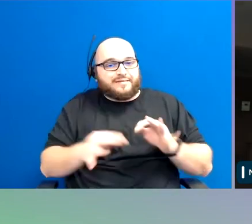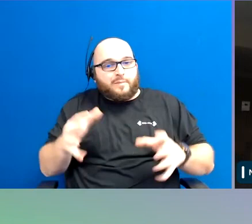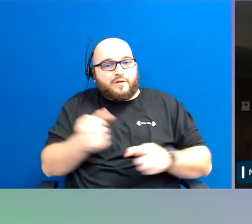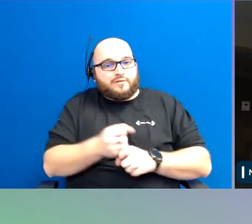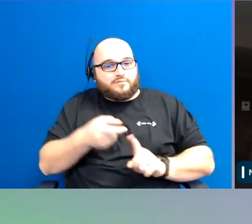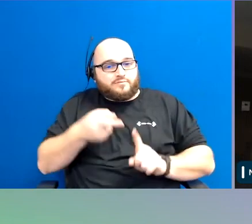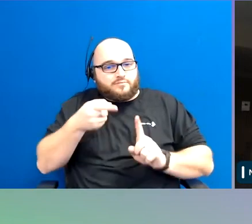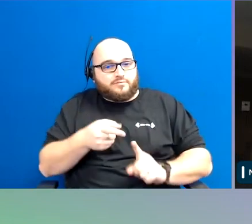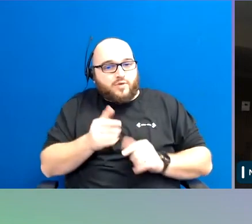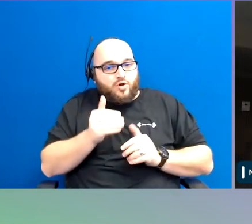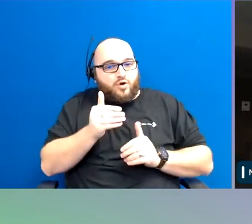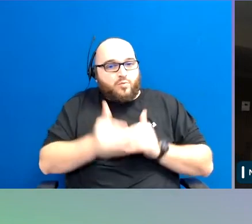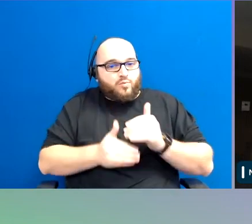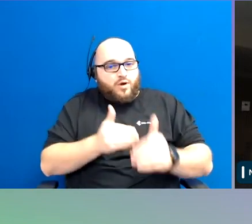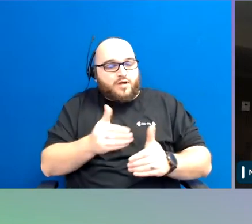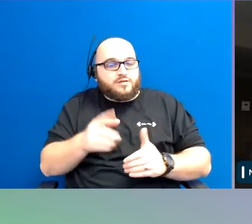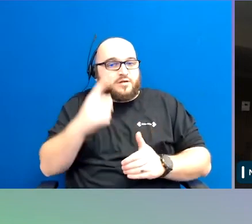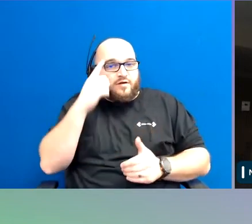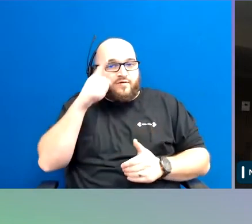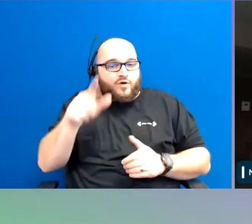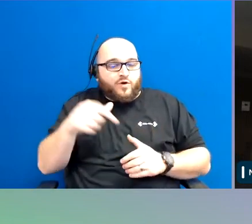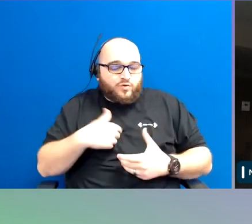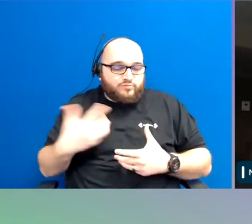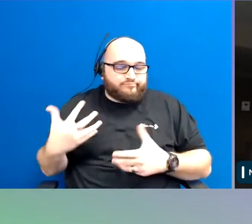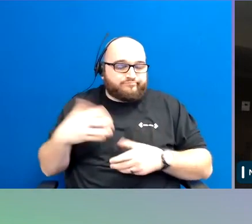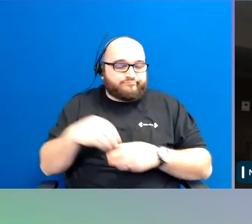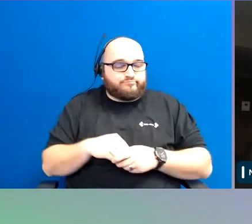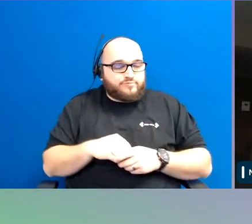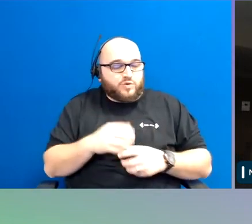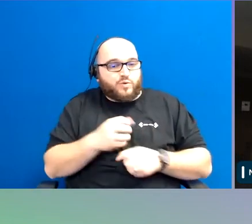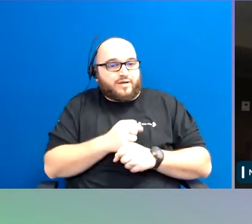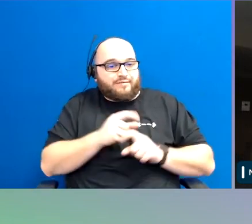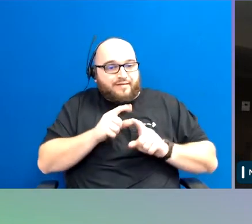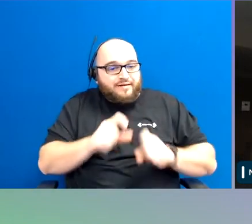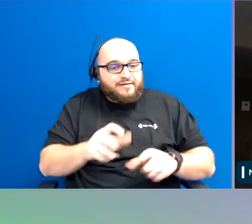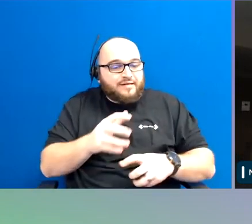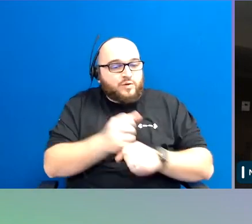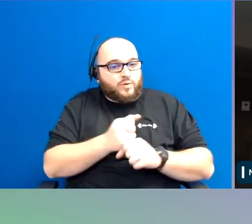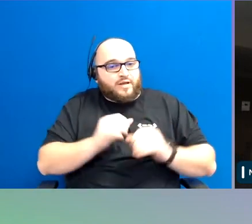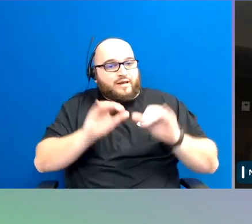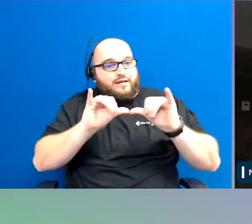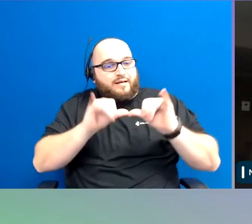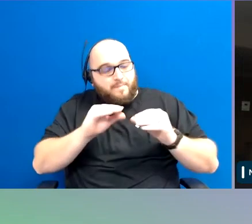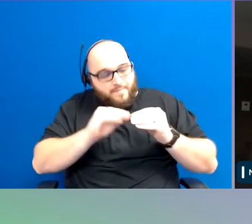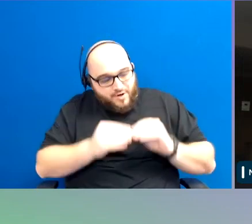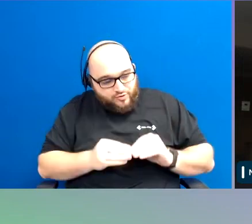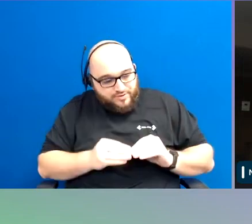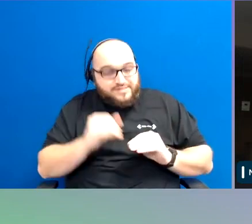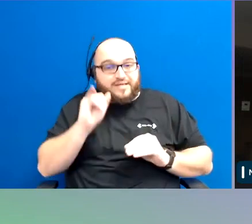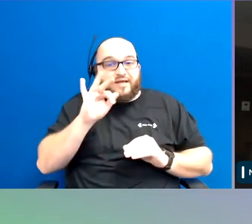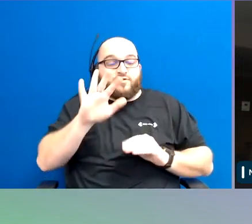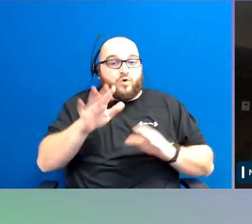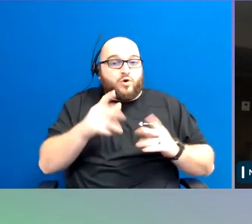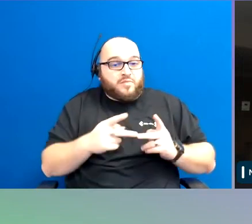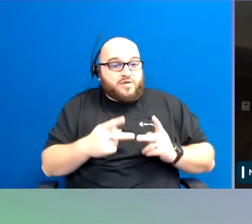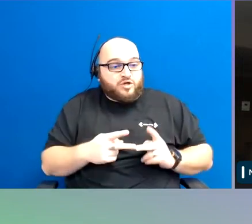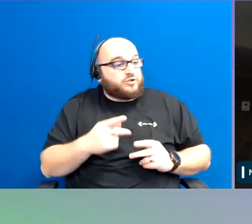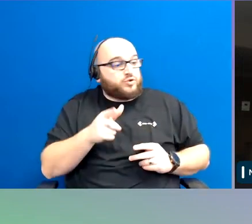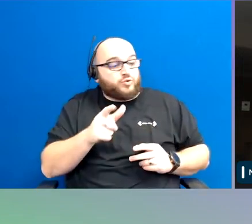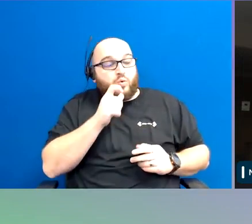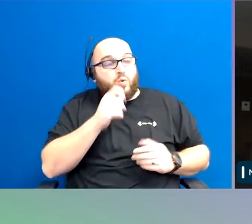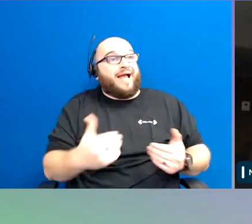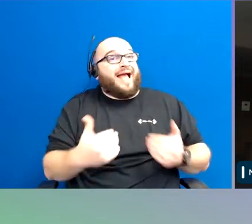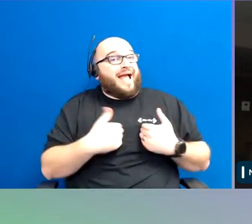you to be able to talk to the participants, do your testing, get feedback, get metrics. If you're in a position where you do not have the money